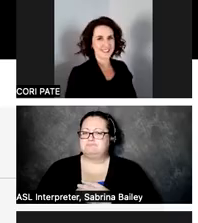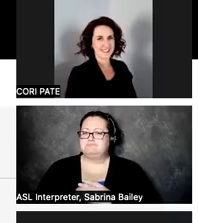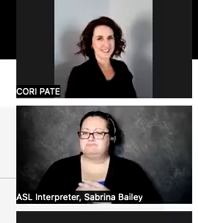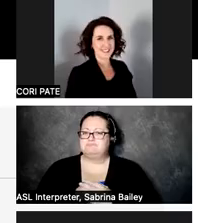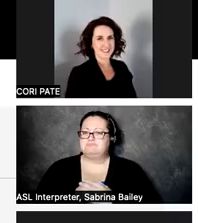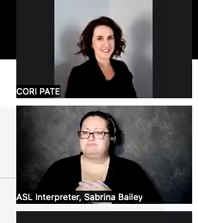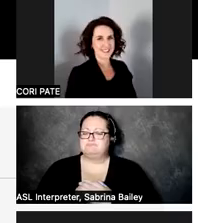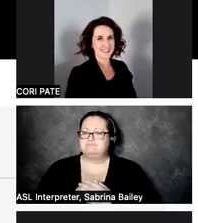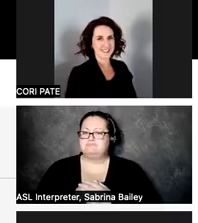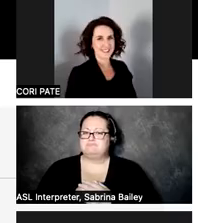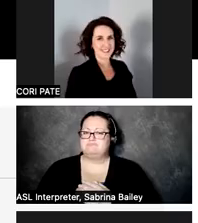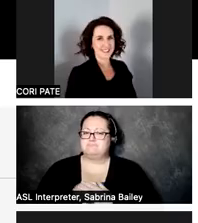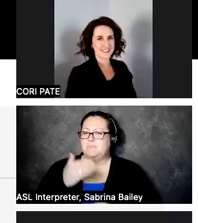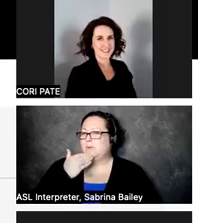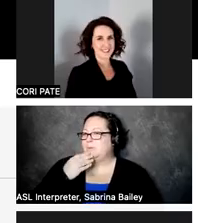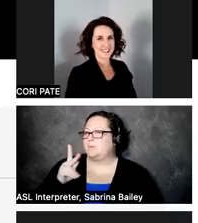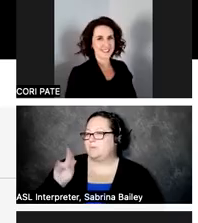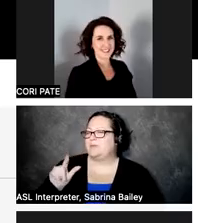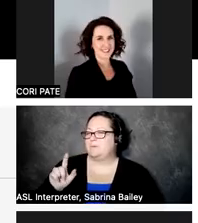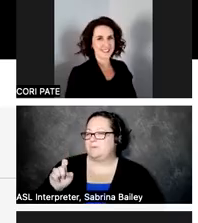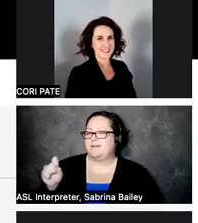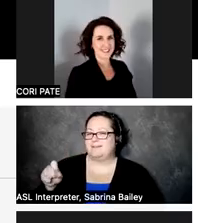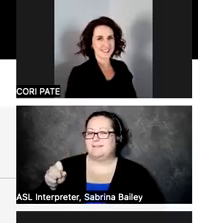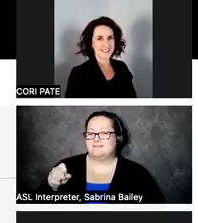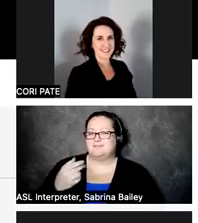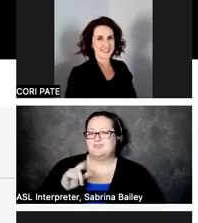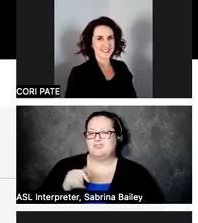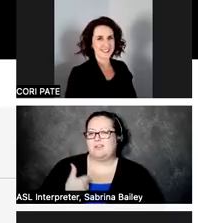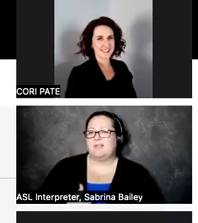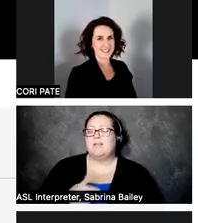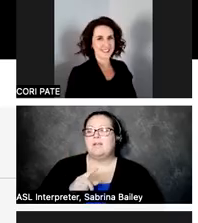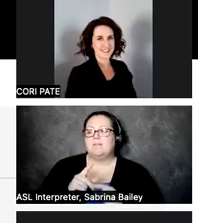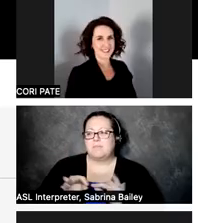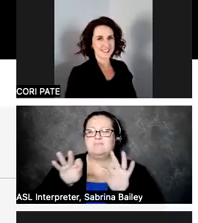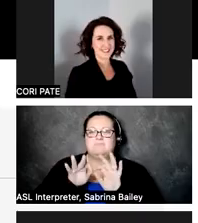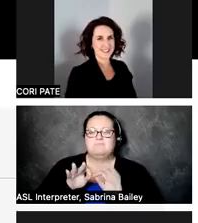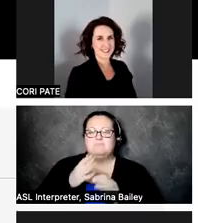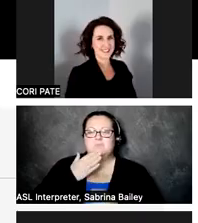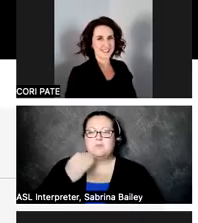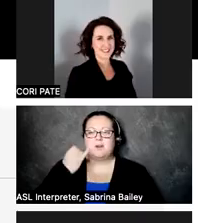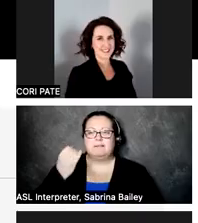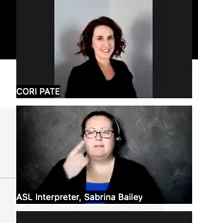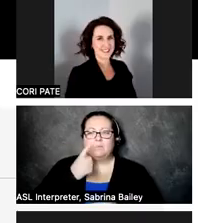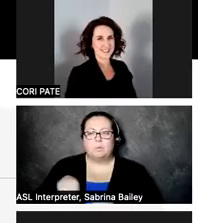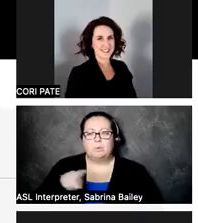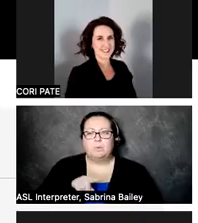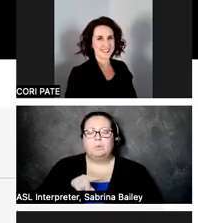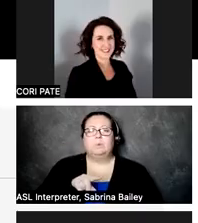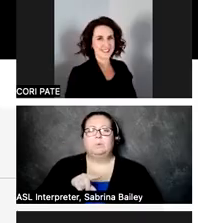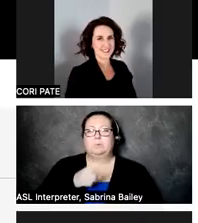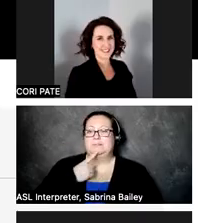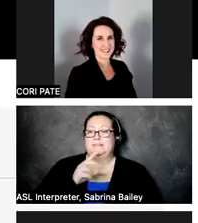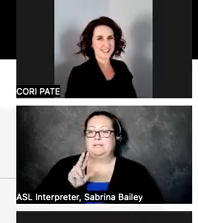This is Shelley. Thank you, Kyle. Yeah, that's a really good idea, especially for those of you who said